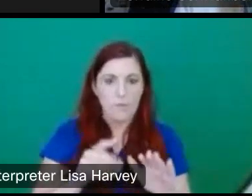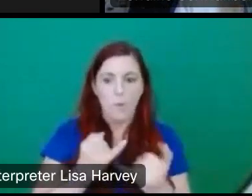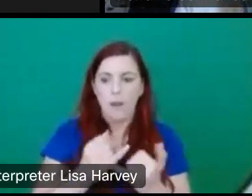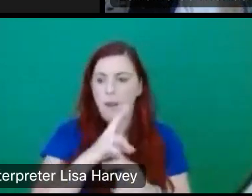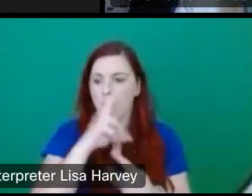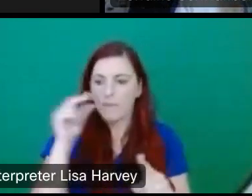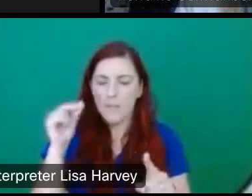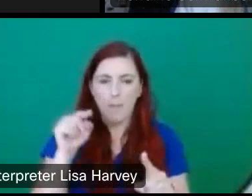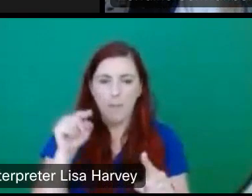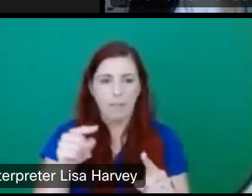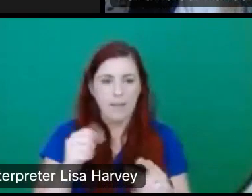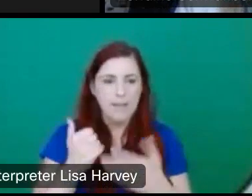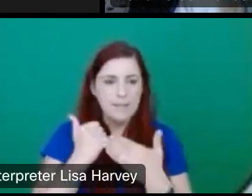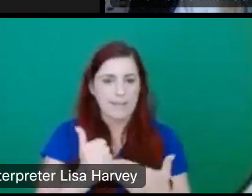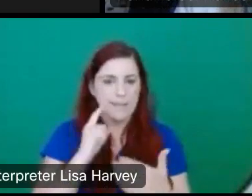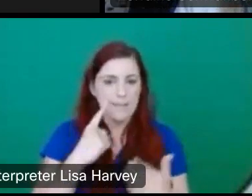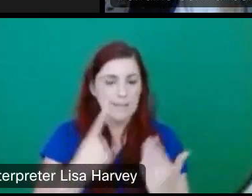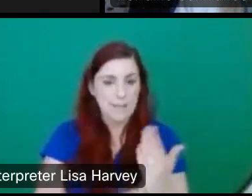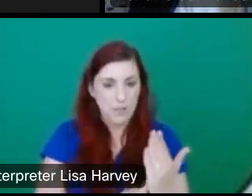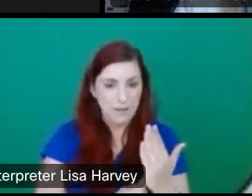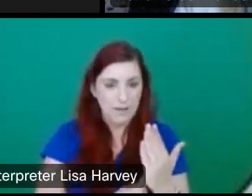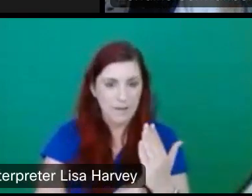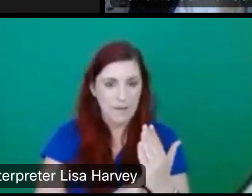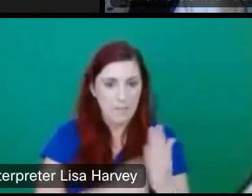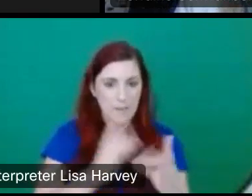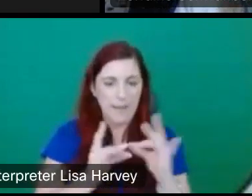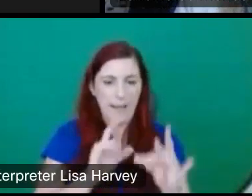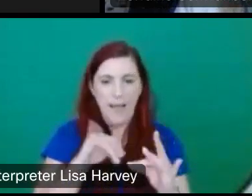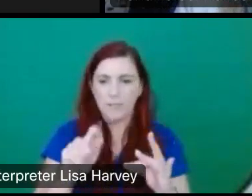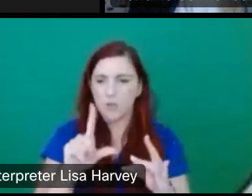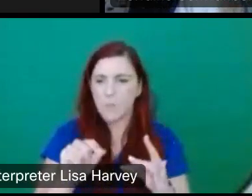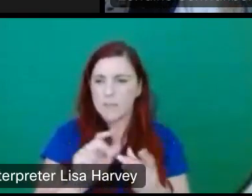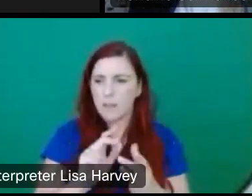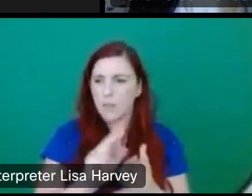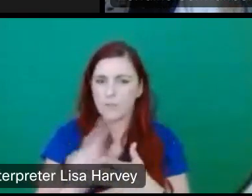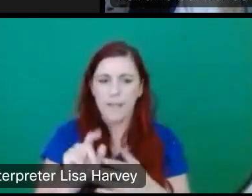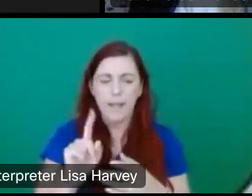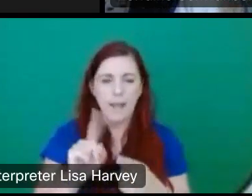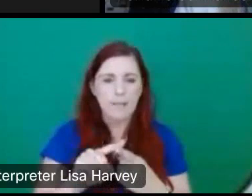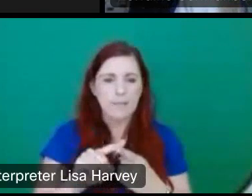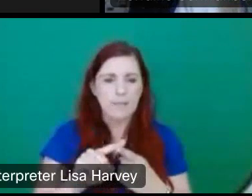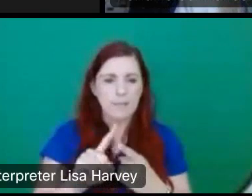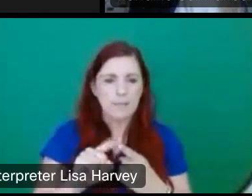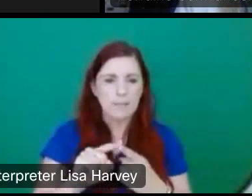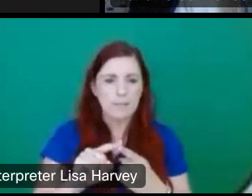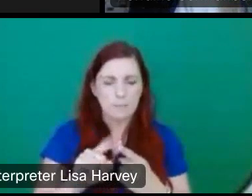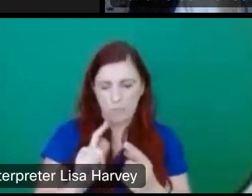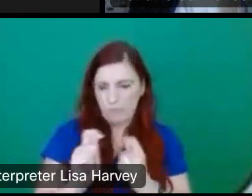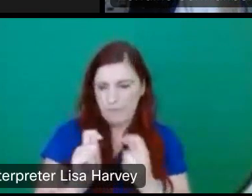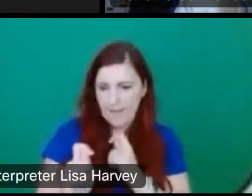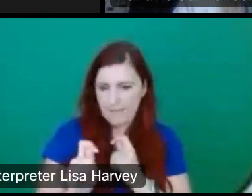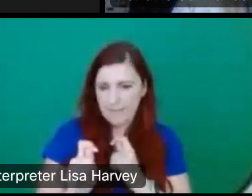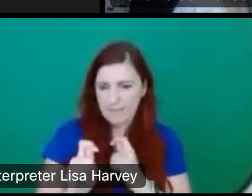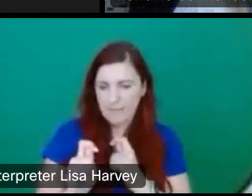the Assisted Decision Making Act of 2015 that was revised, and